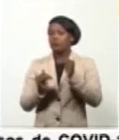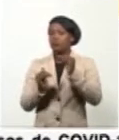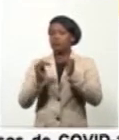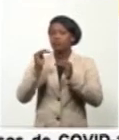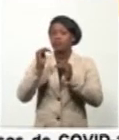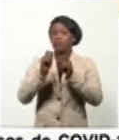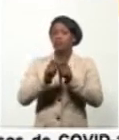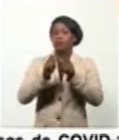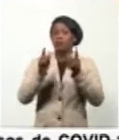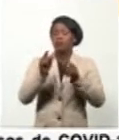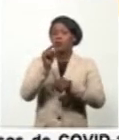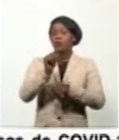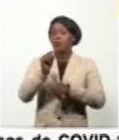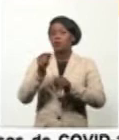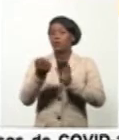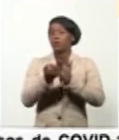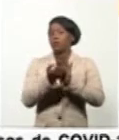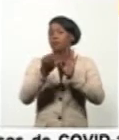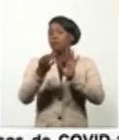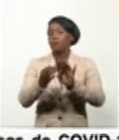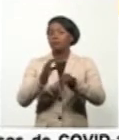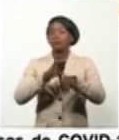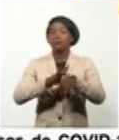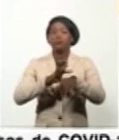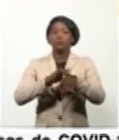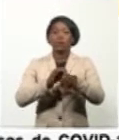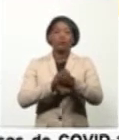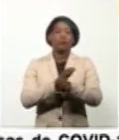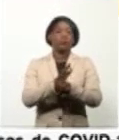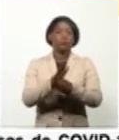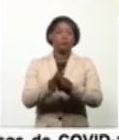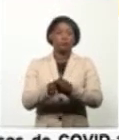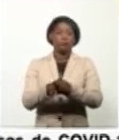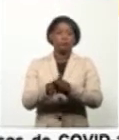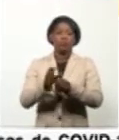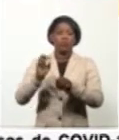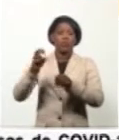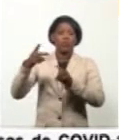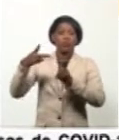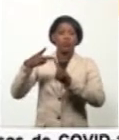the greatest number of confirmed cases, followed by the